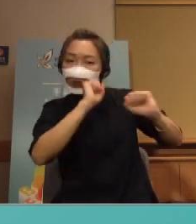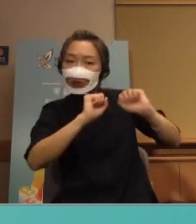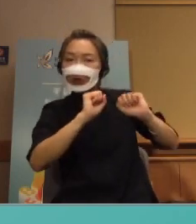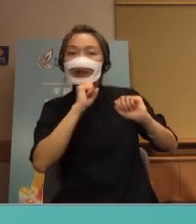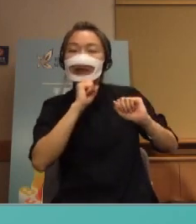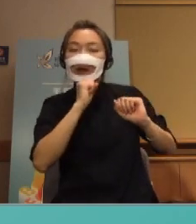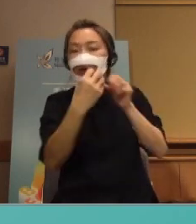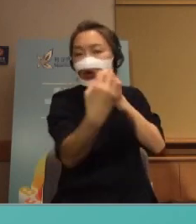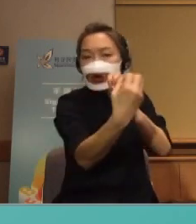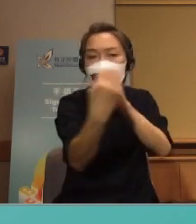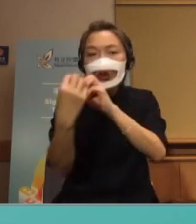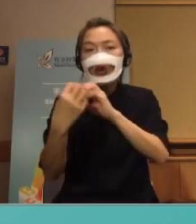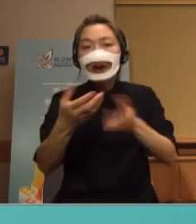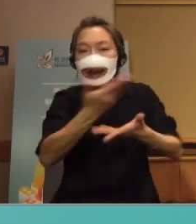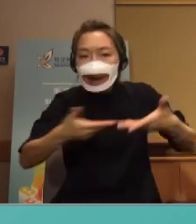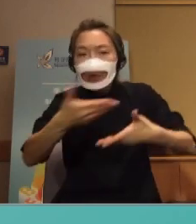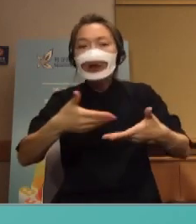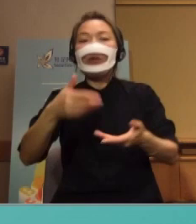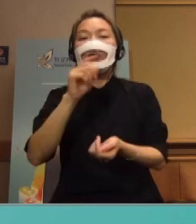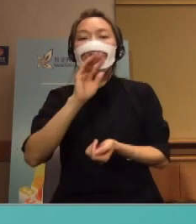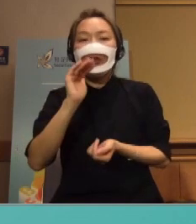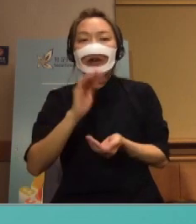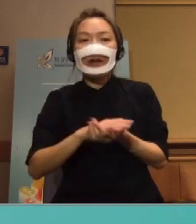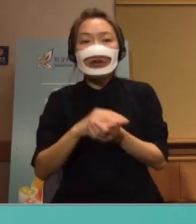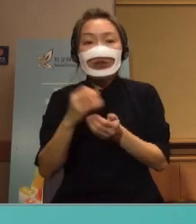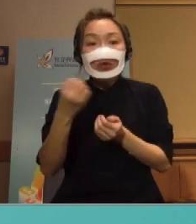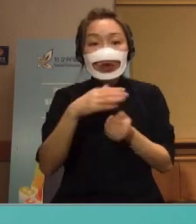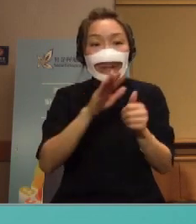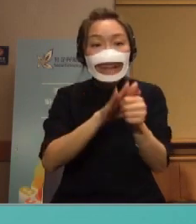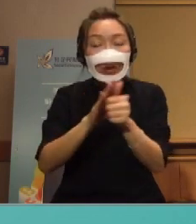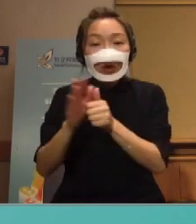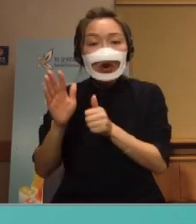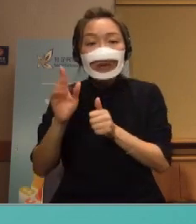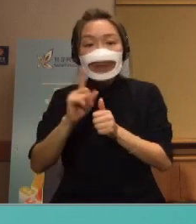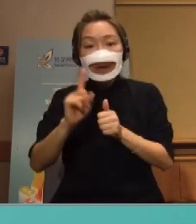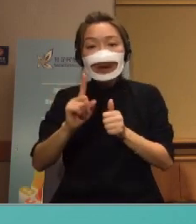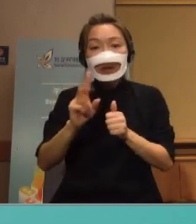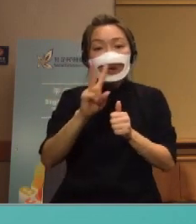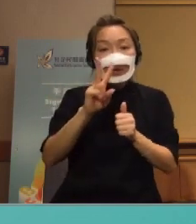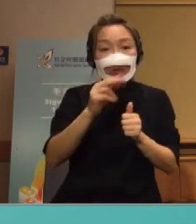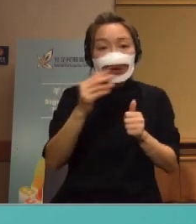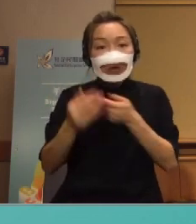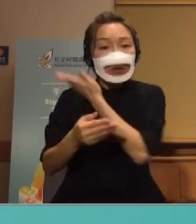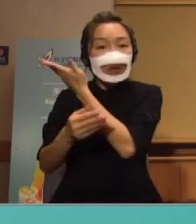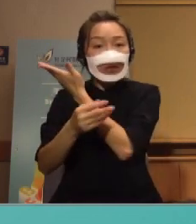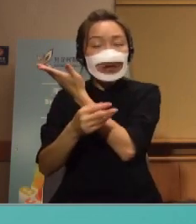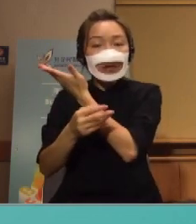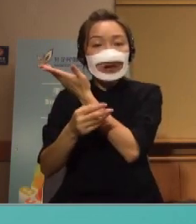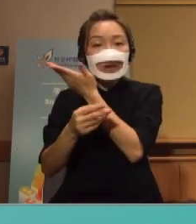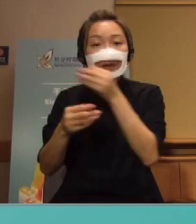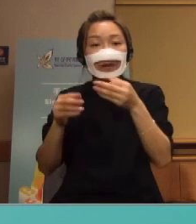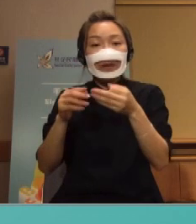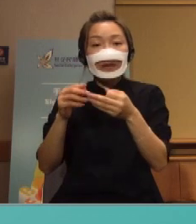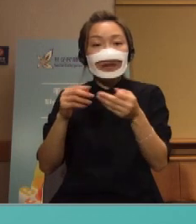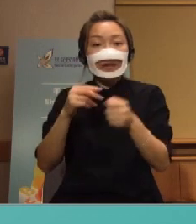her do the first Metaverse fashion show earlier this year in New York City. We put the Bored Apes and the Punks on the runway, and we hope that turns